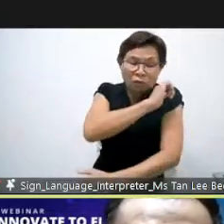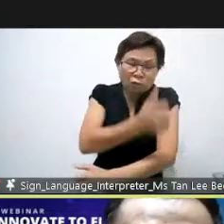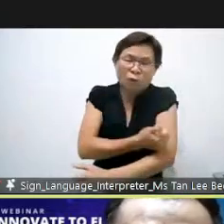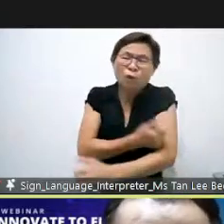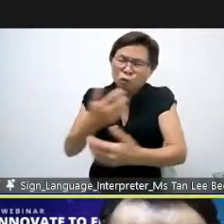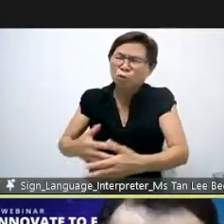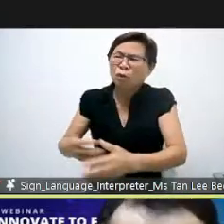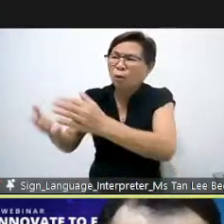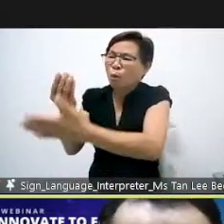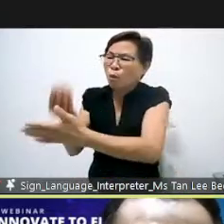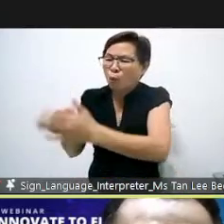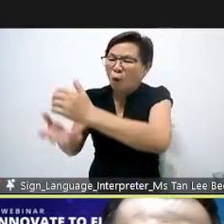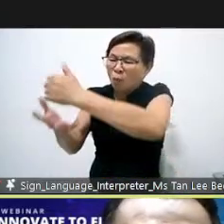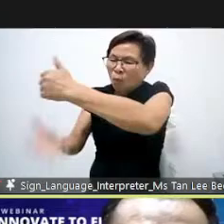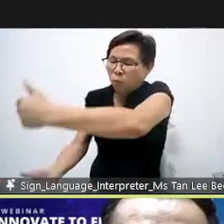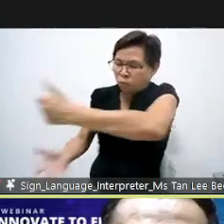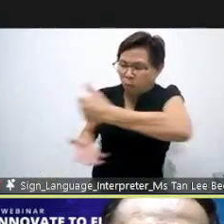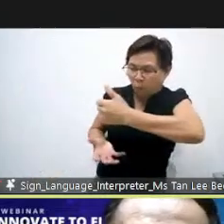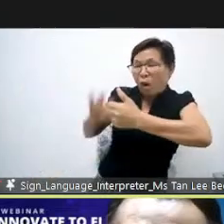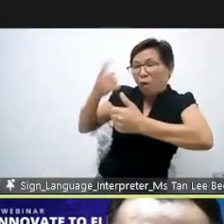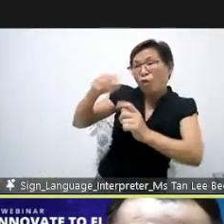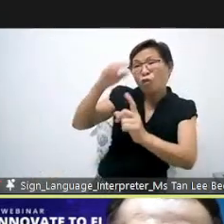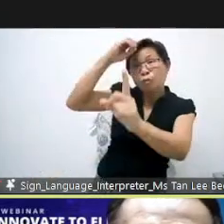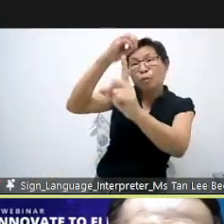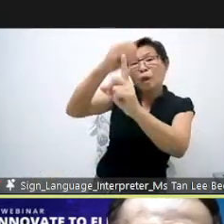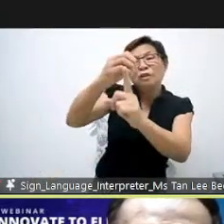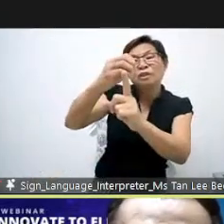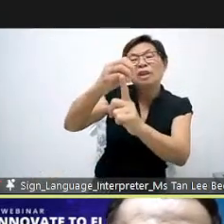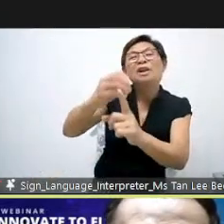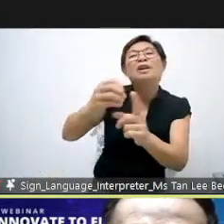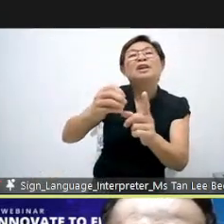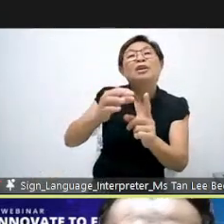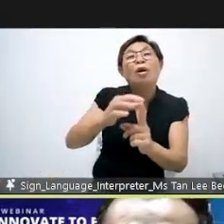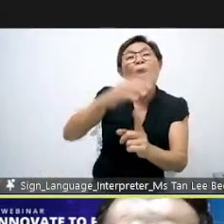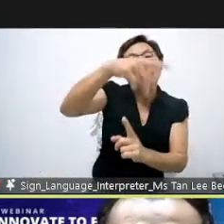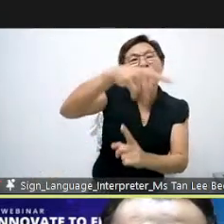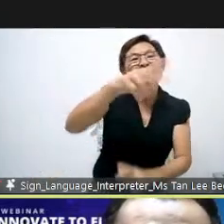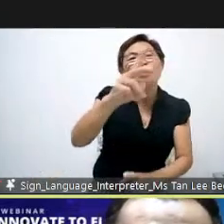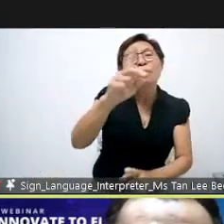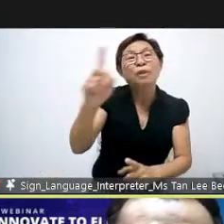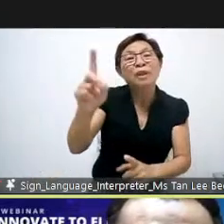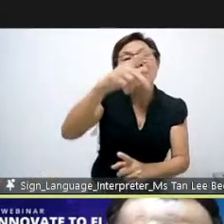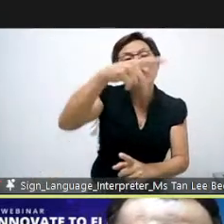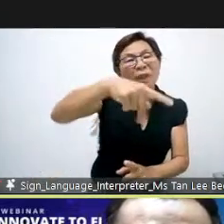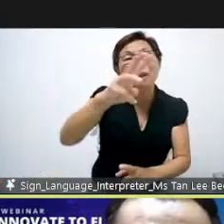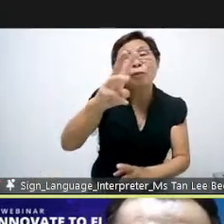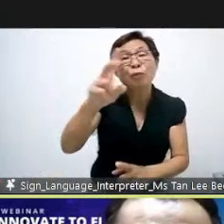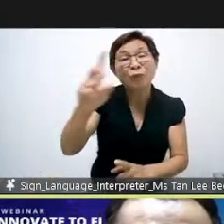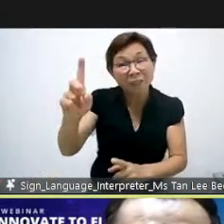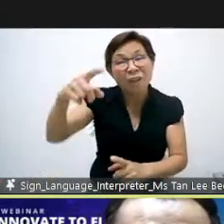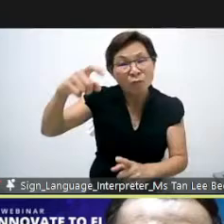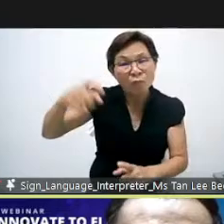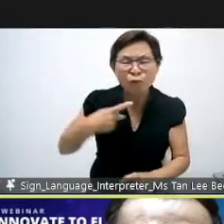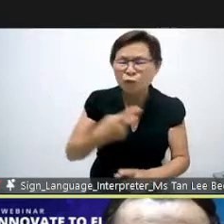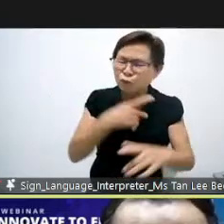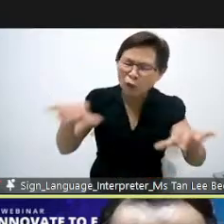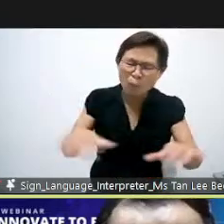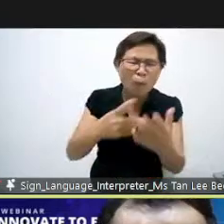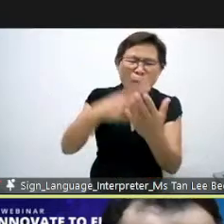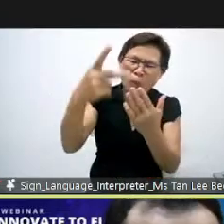of money specifically for the purpose of special needs. Also, once we have done the program with